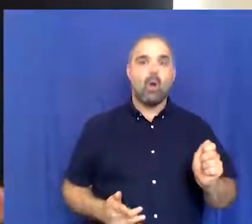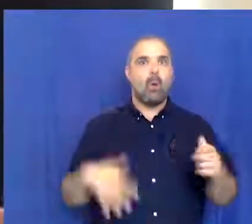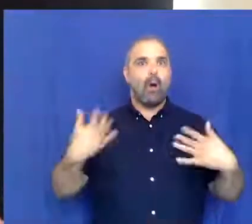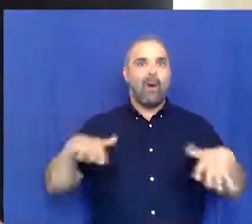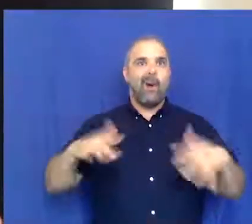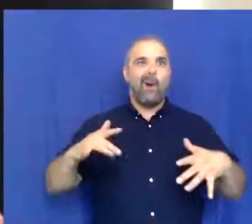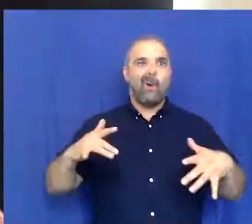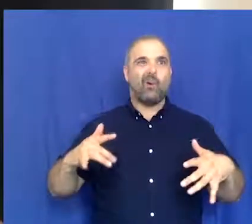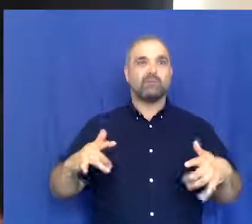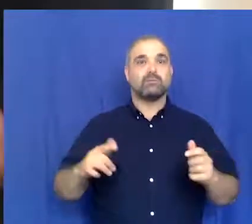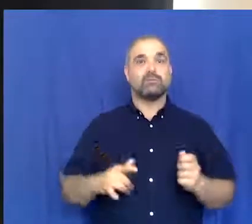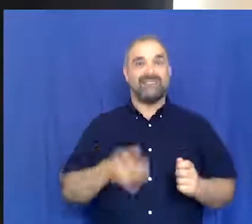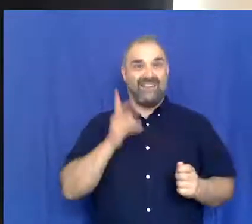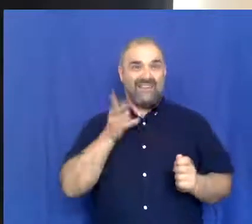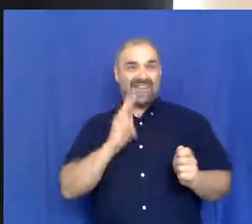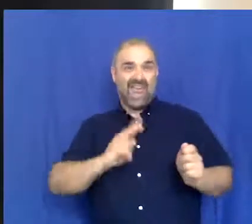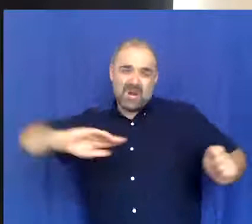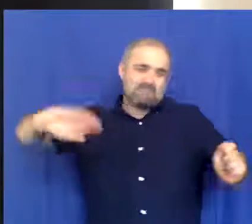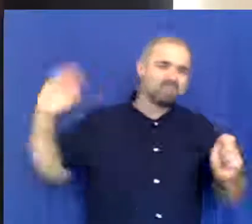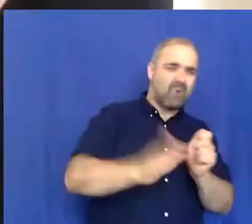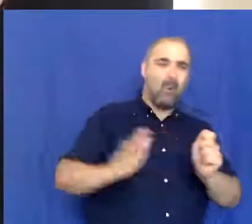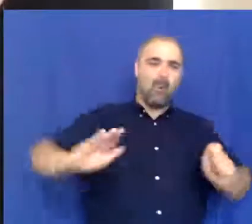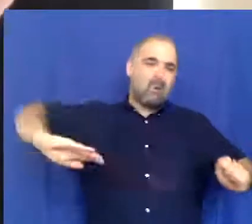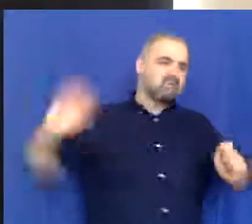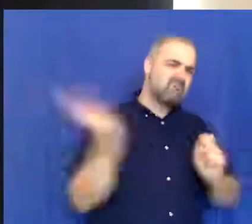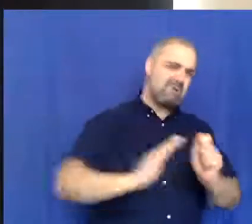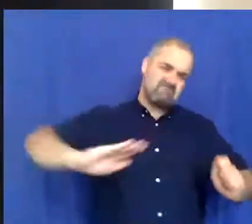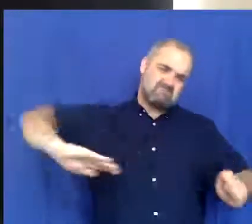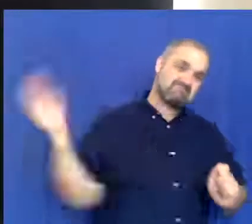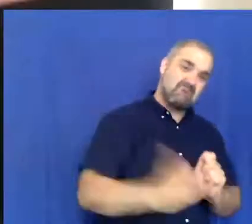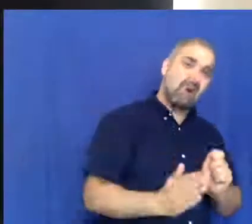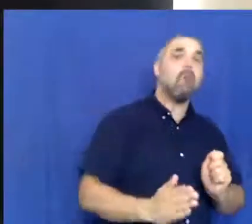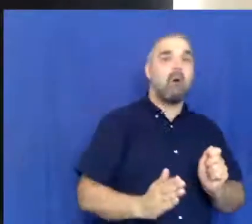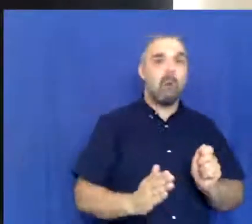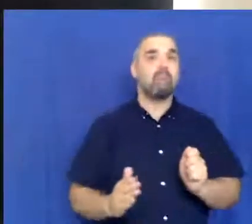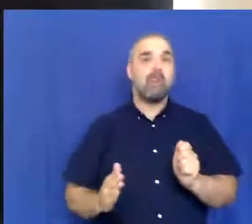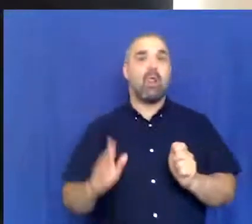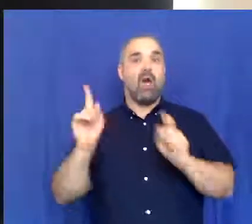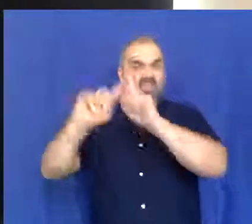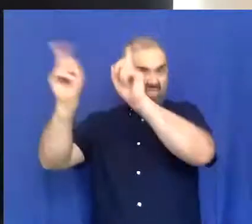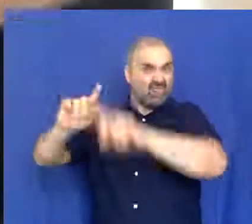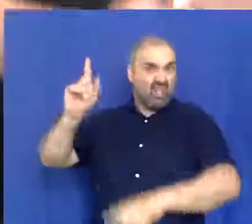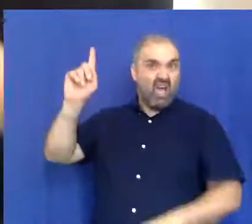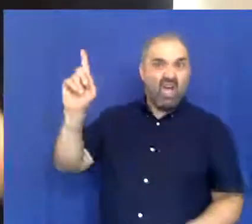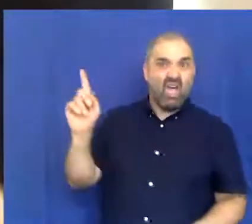Oh, that was so loud. Another big loud thunder. Ready?